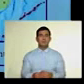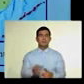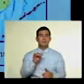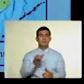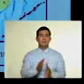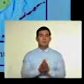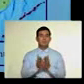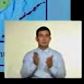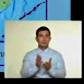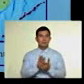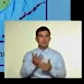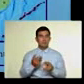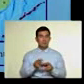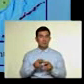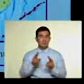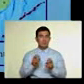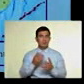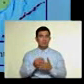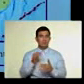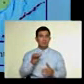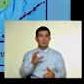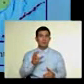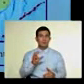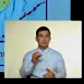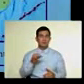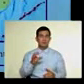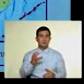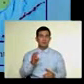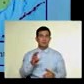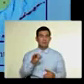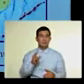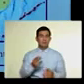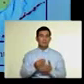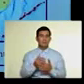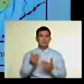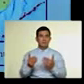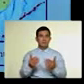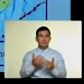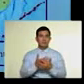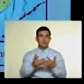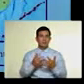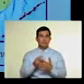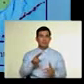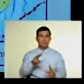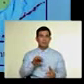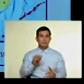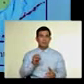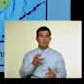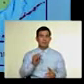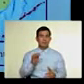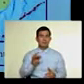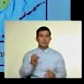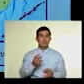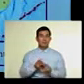Darsligingizdagi mana bu rasmda seismik mintaqalar aks etgan. Agar siz uni litosfera plitalari xaritasi